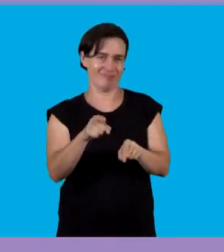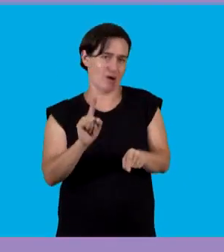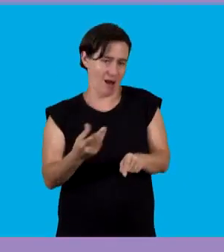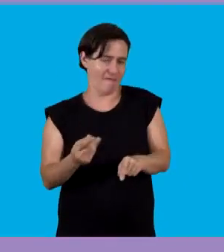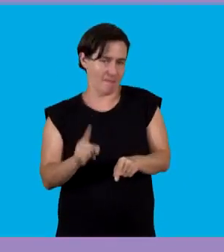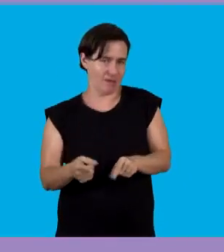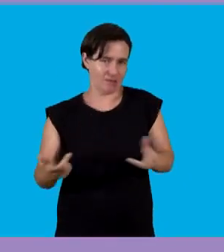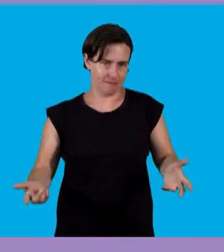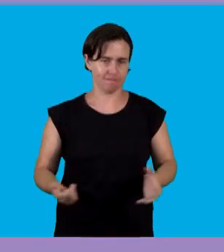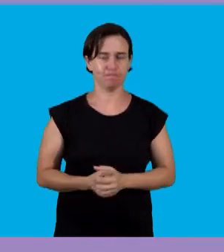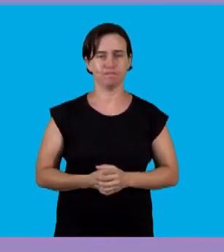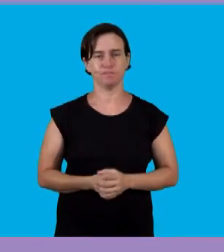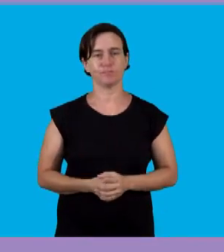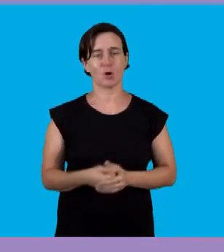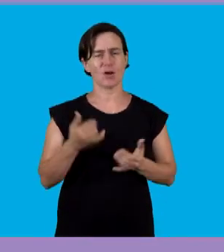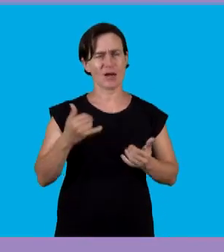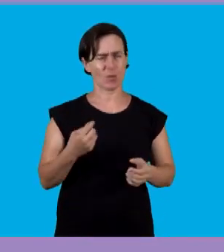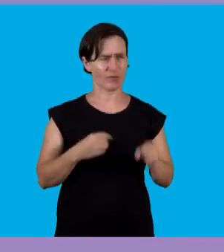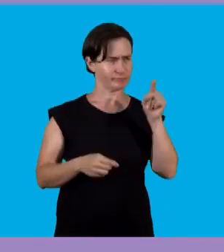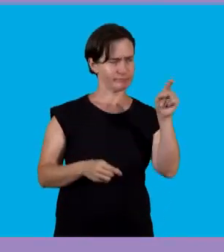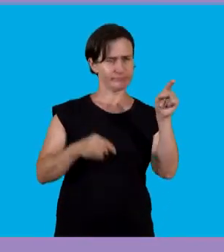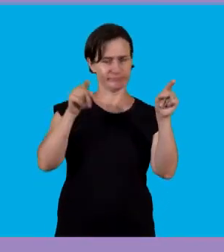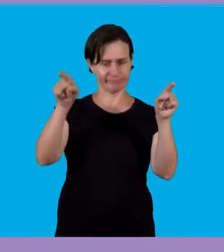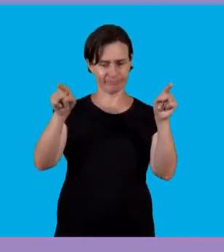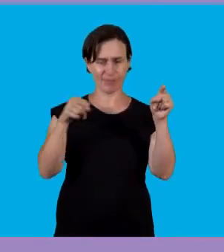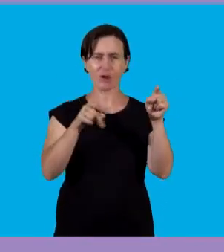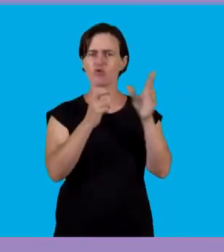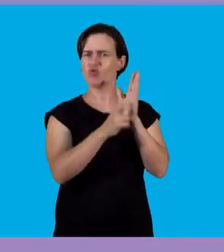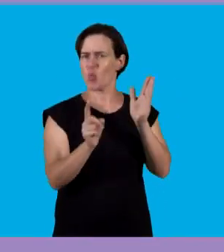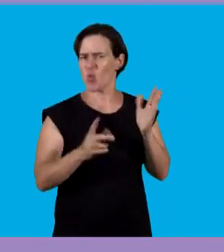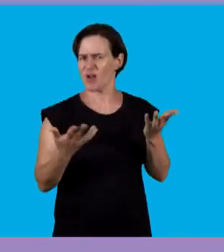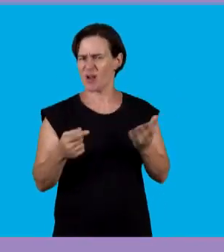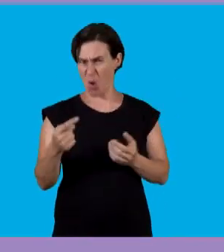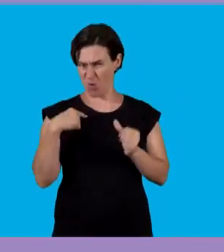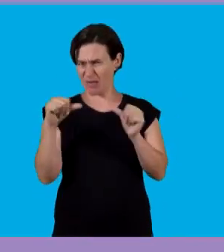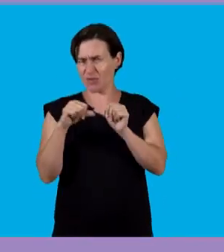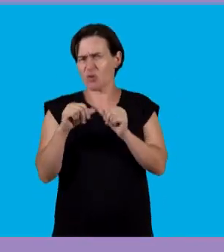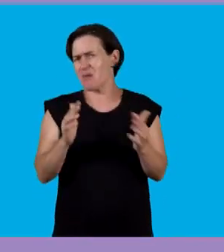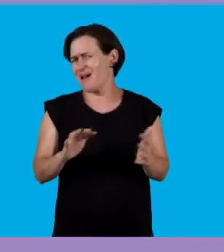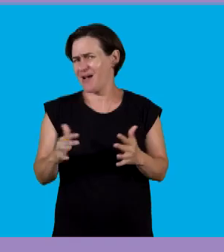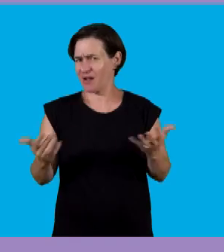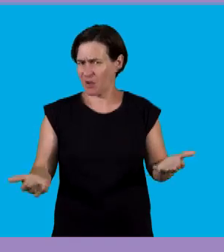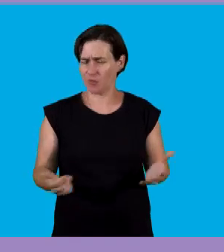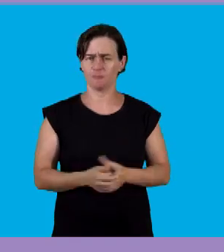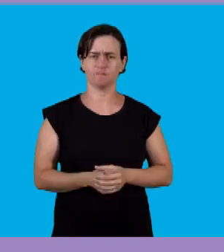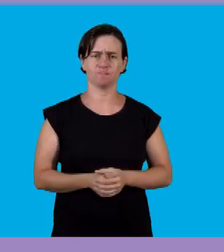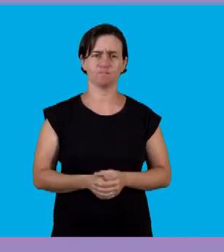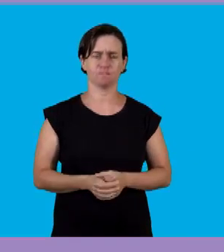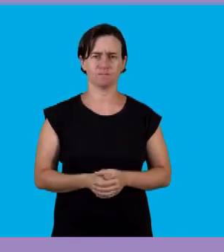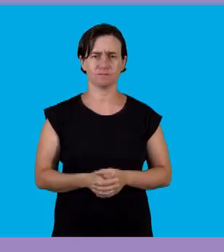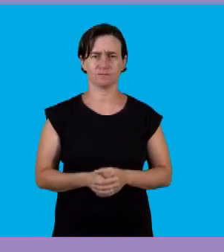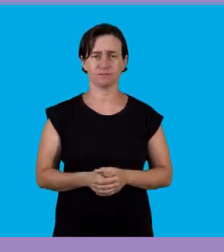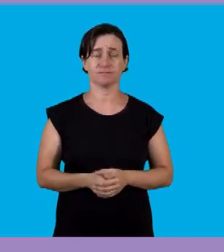we have the input values and the output values, how can we find the rule? Well, since as well